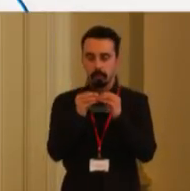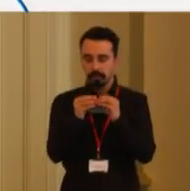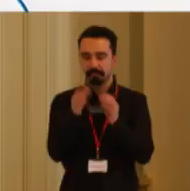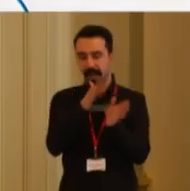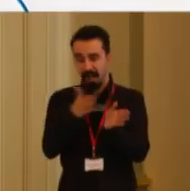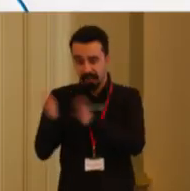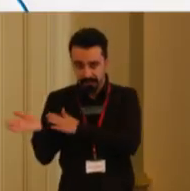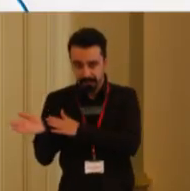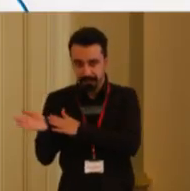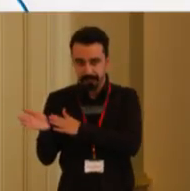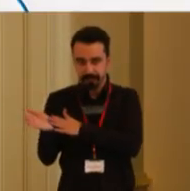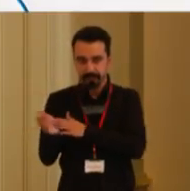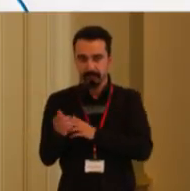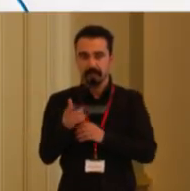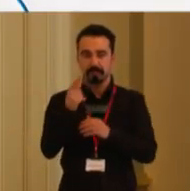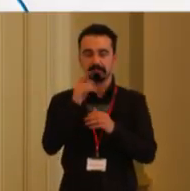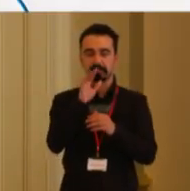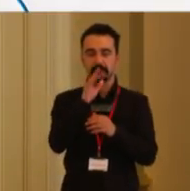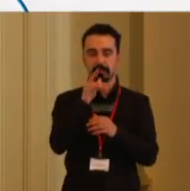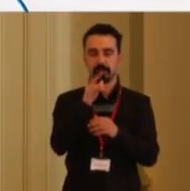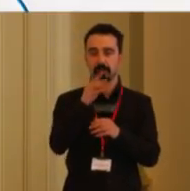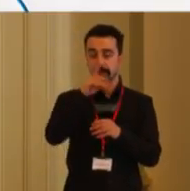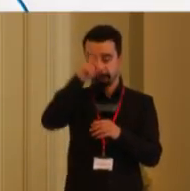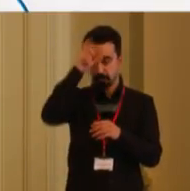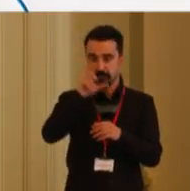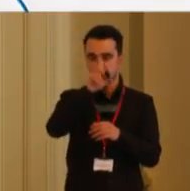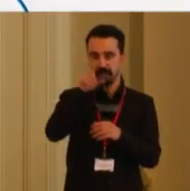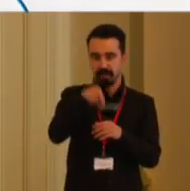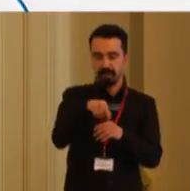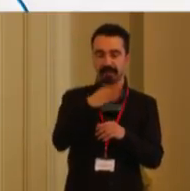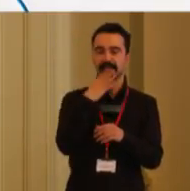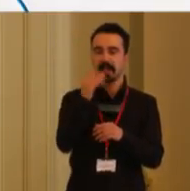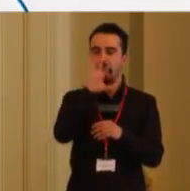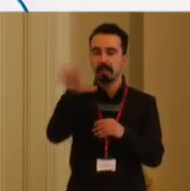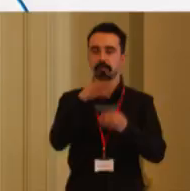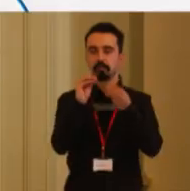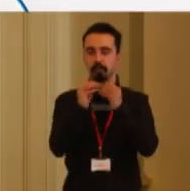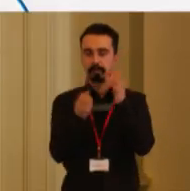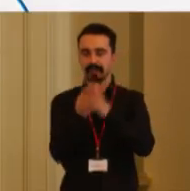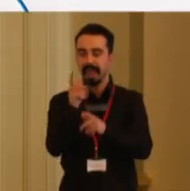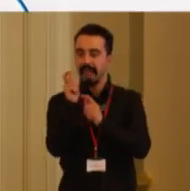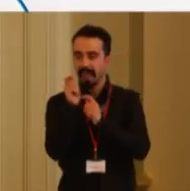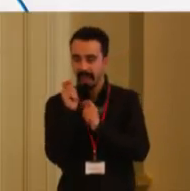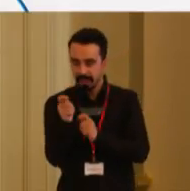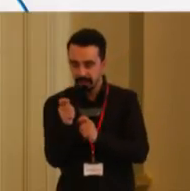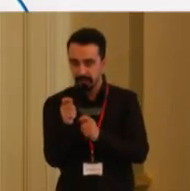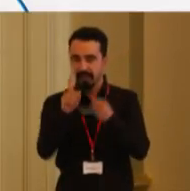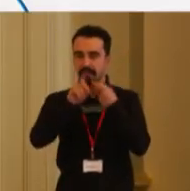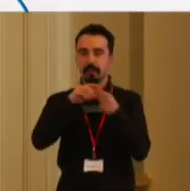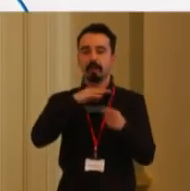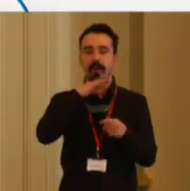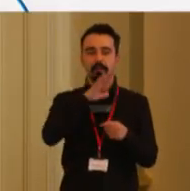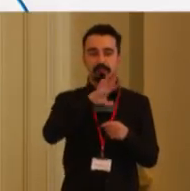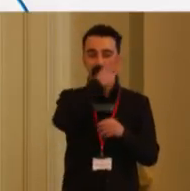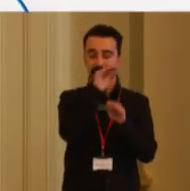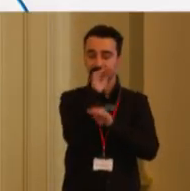This is no longer the problem of a group of young people that would spend a significant amount of money for their